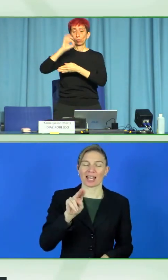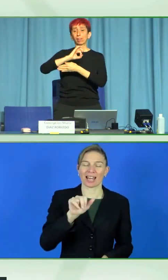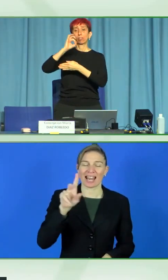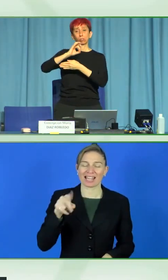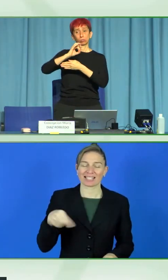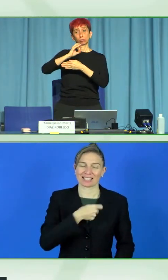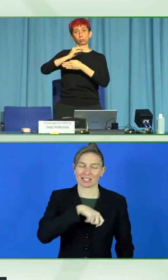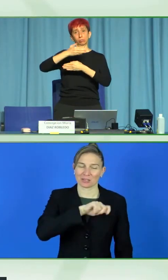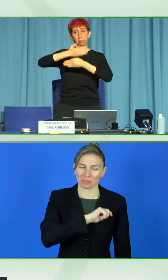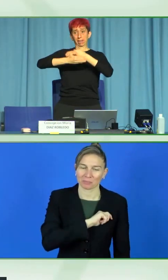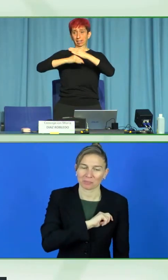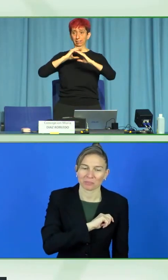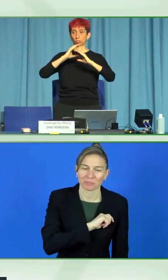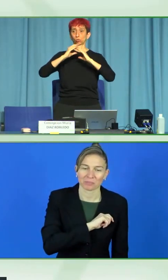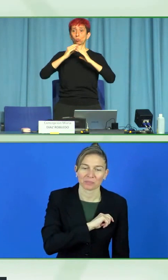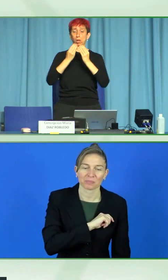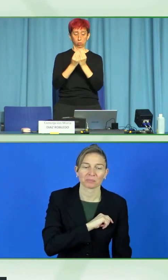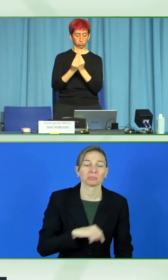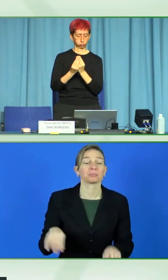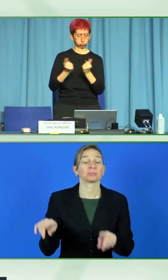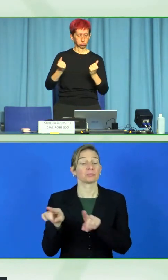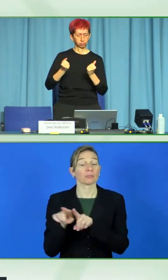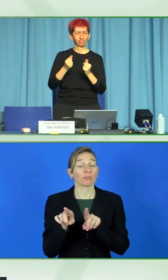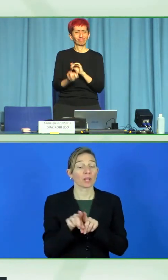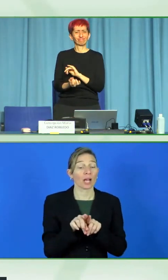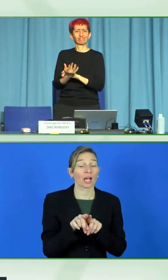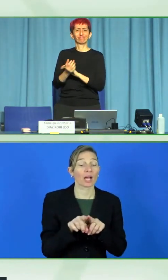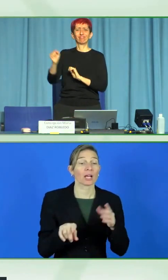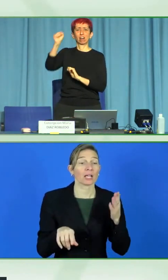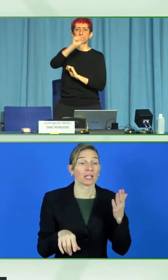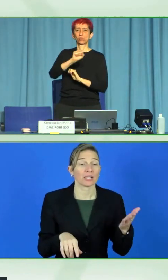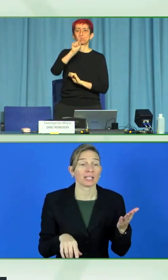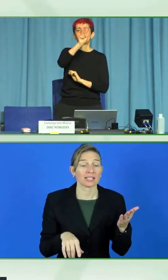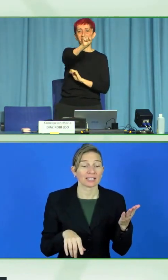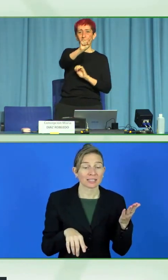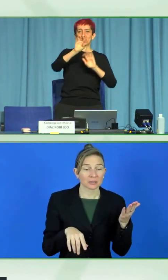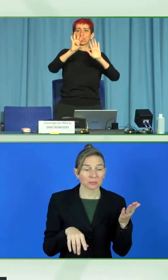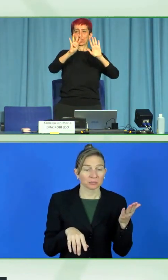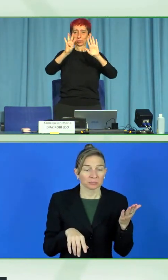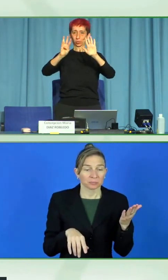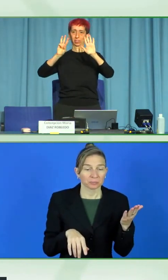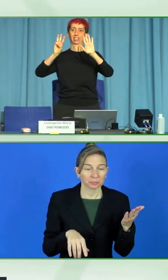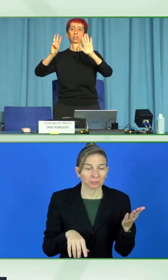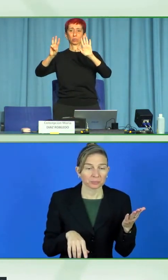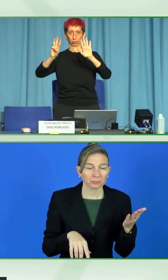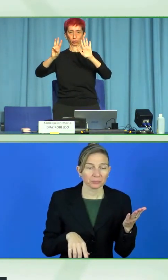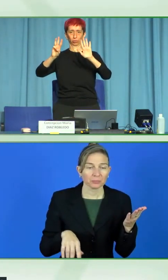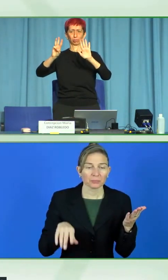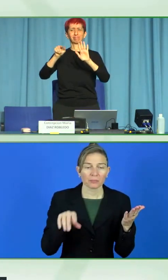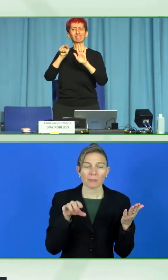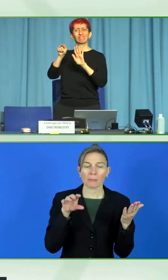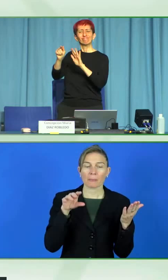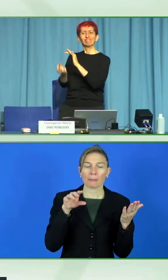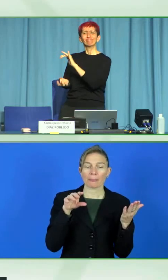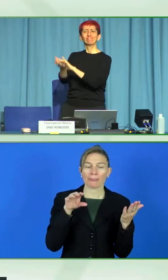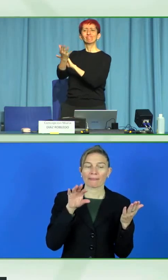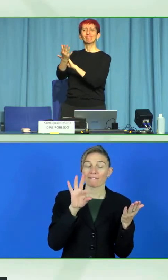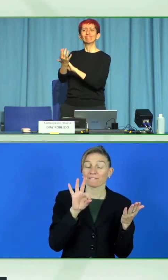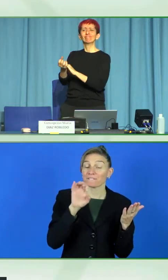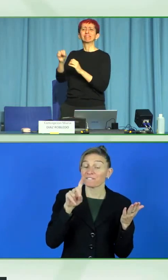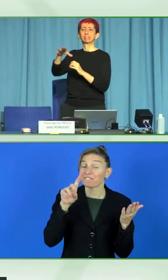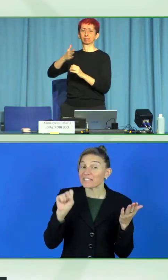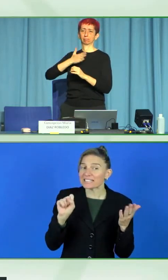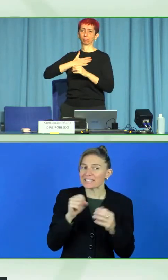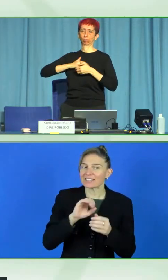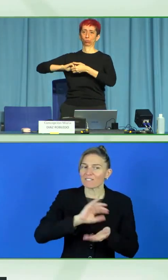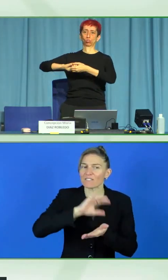its foundation as well. And this foundation, it's created back in